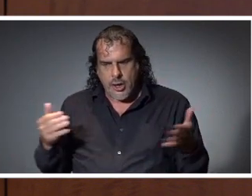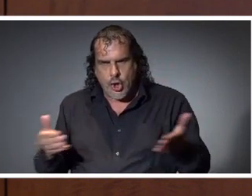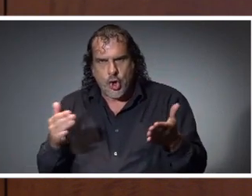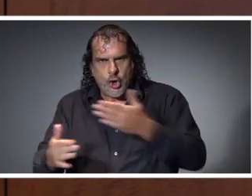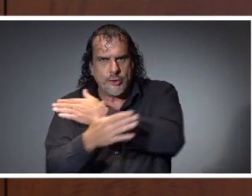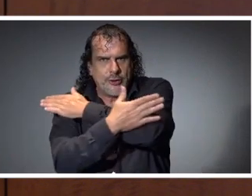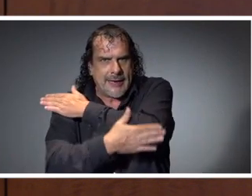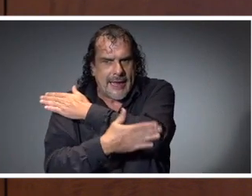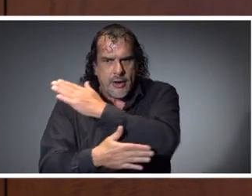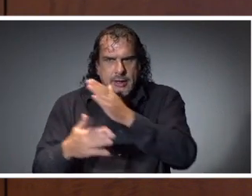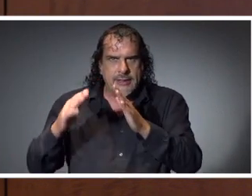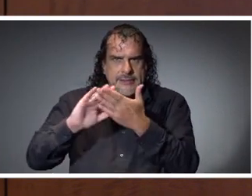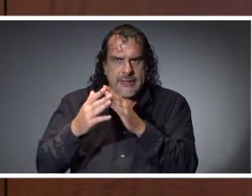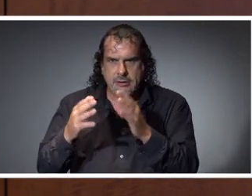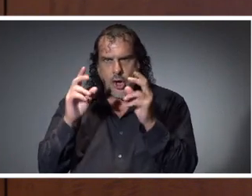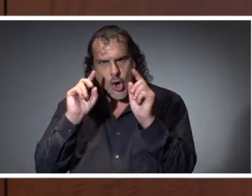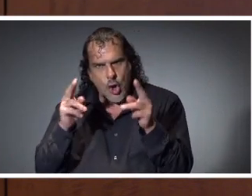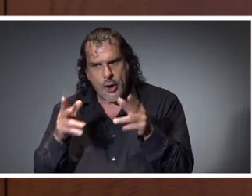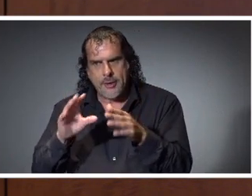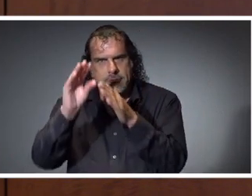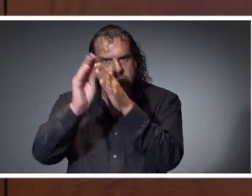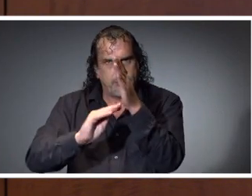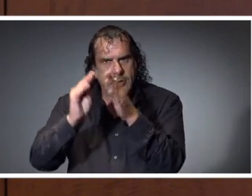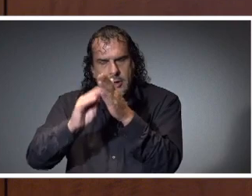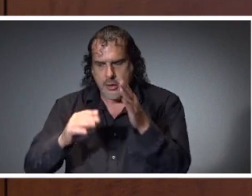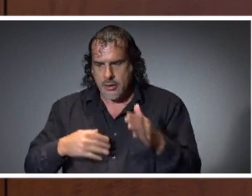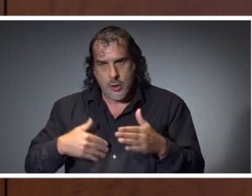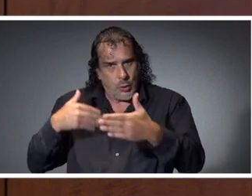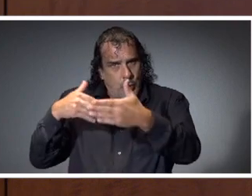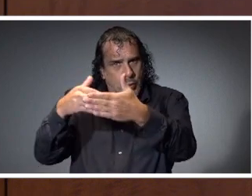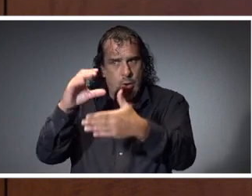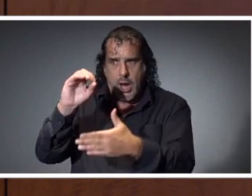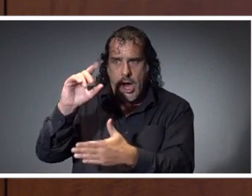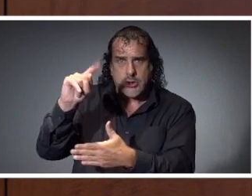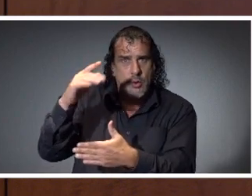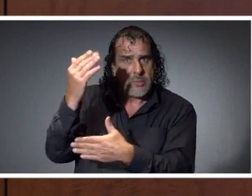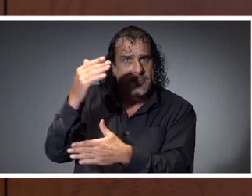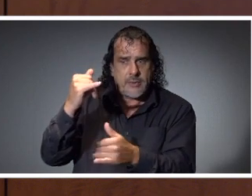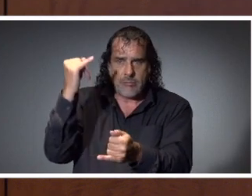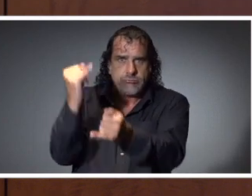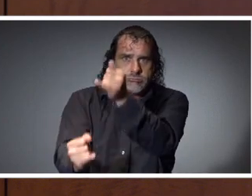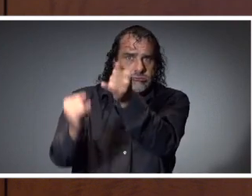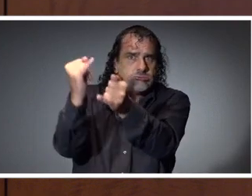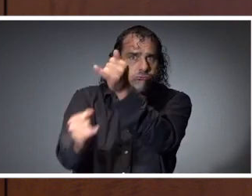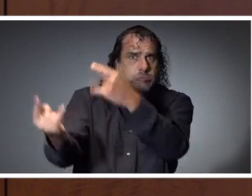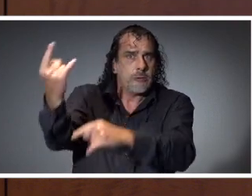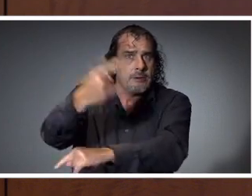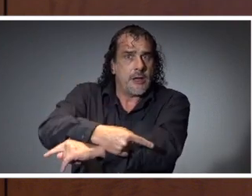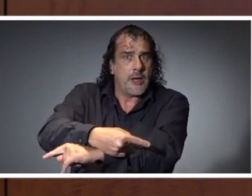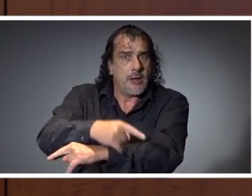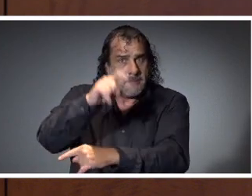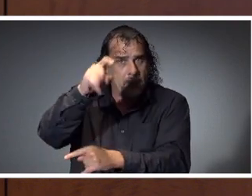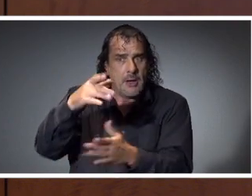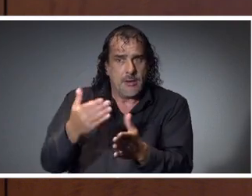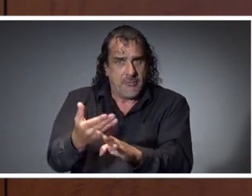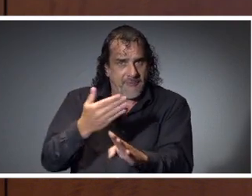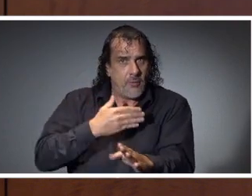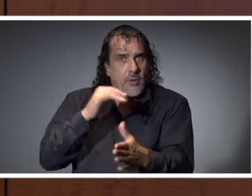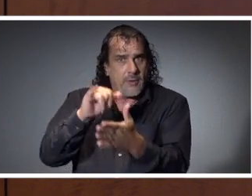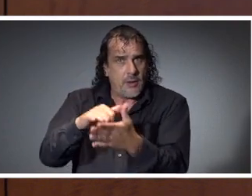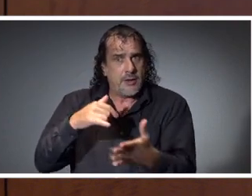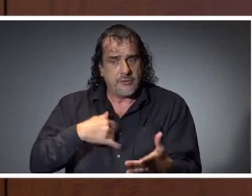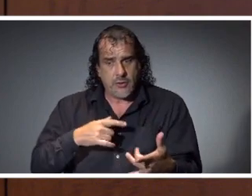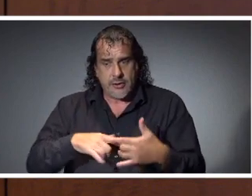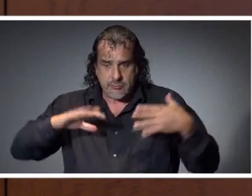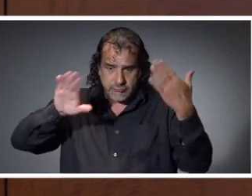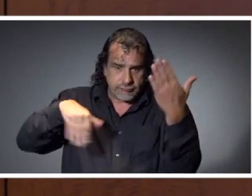to do that. We are rapidly approaching our October 15th deadline for submission, so it's very important that you do that to give us the opportunity to wrap